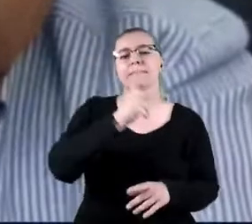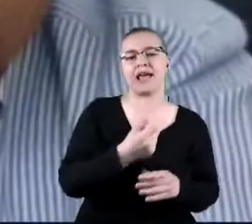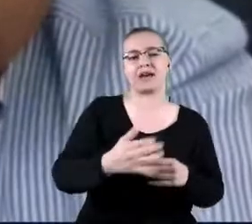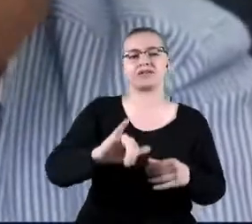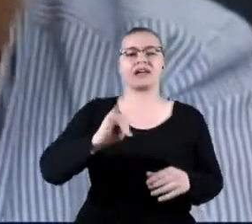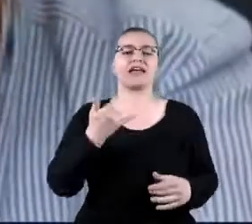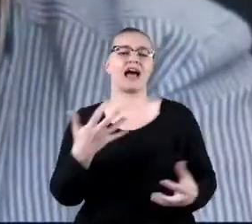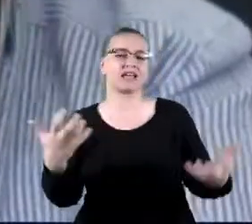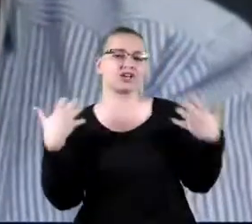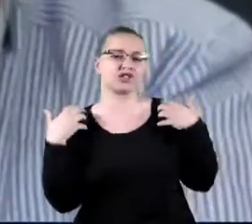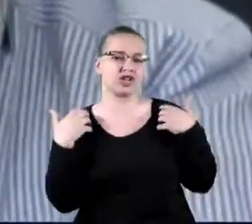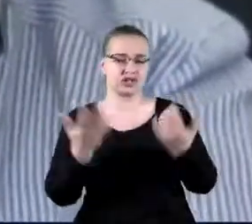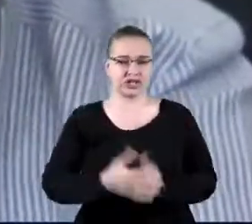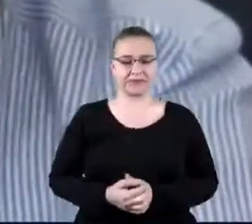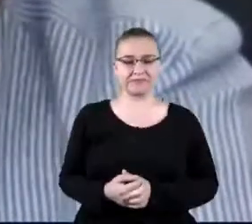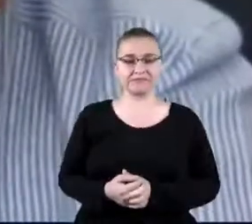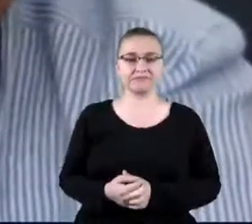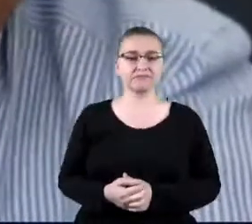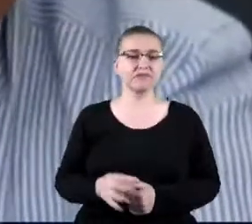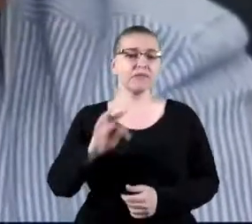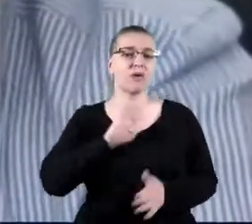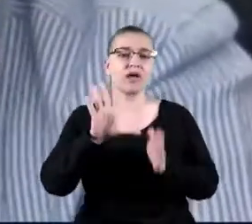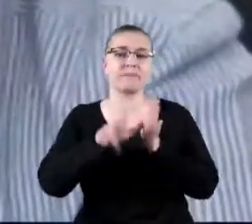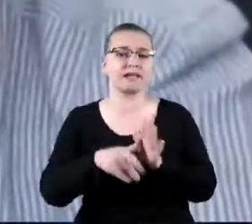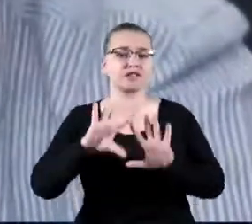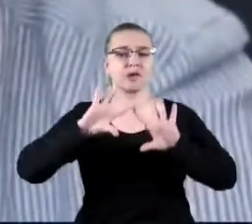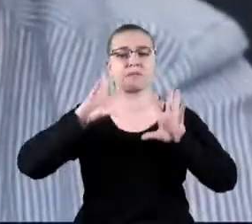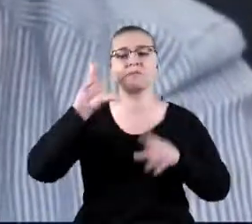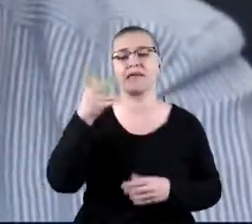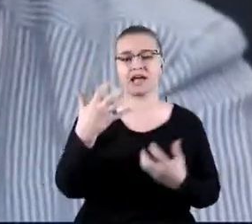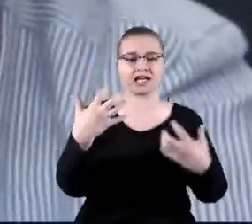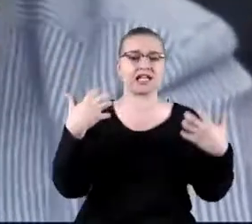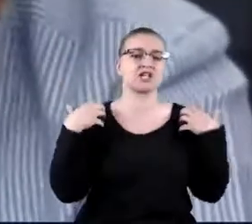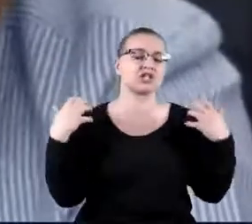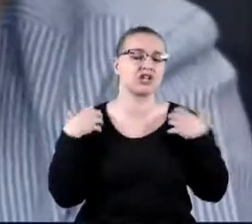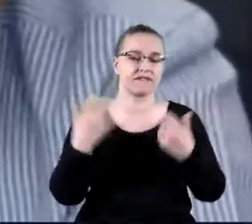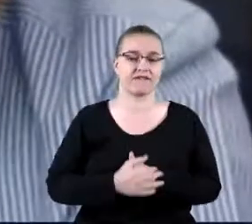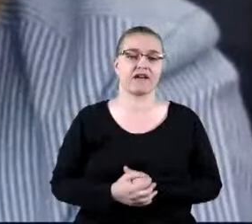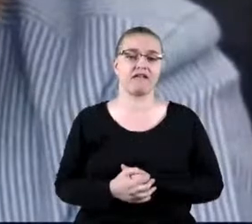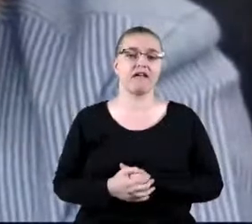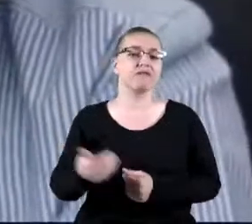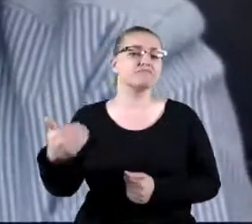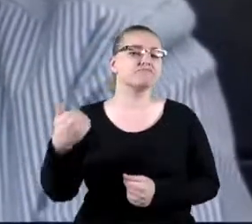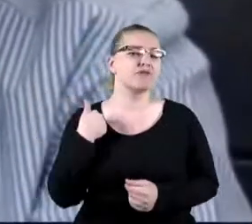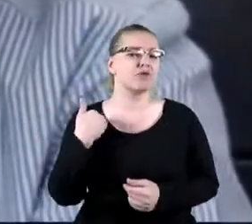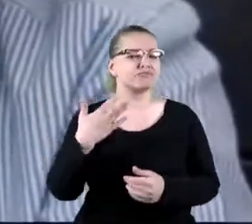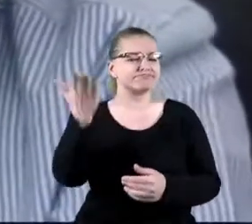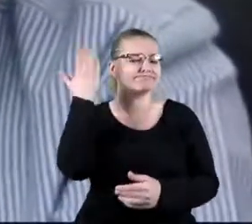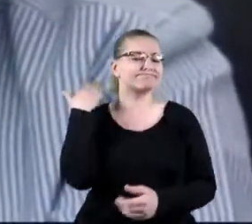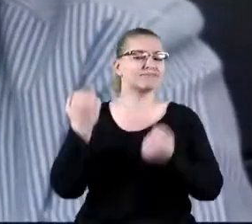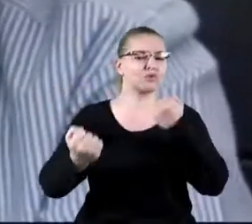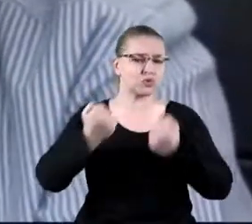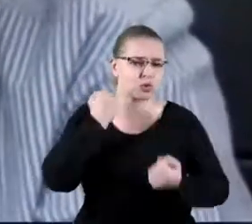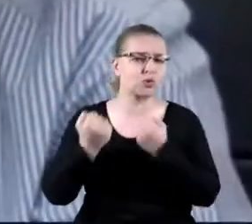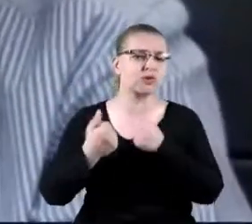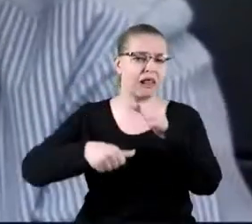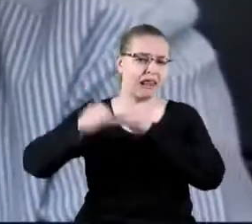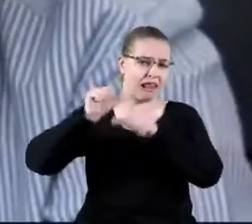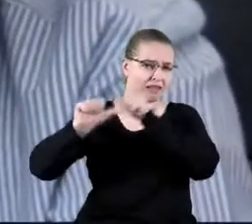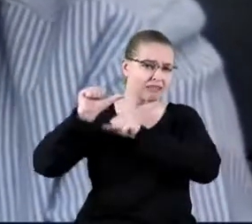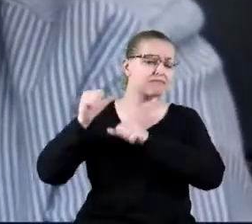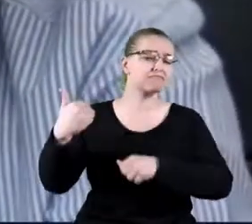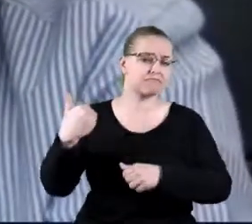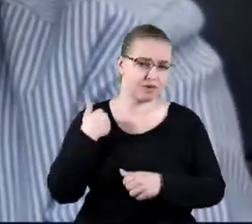of architecture. Susa is a beautiful city, an abundant city that has